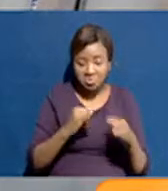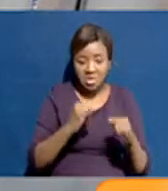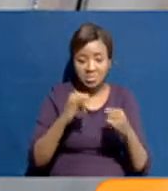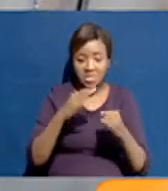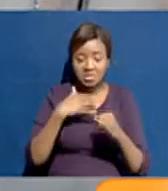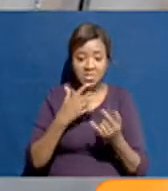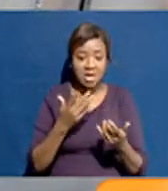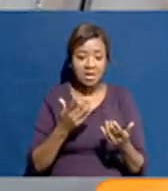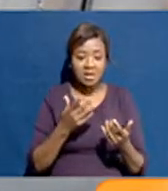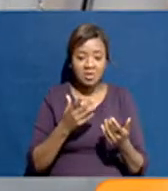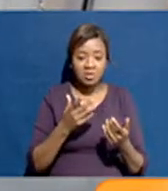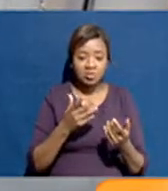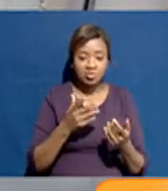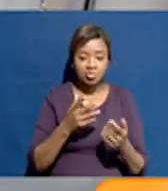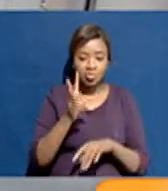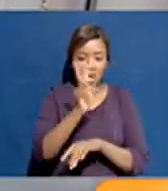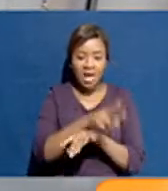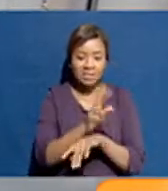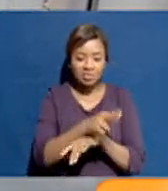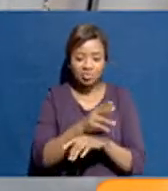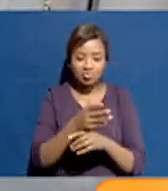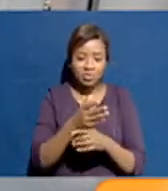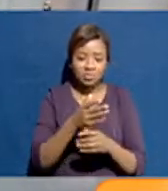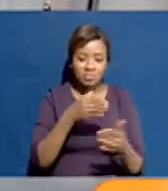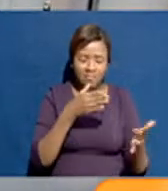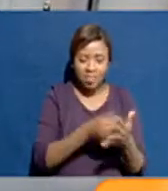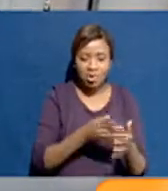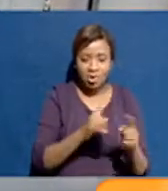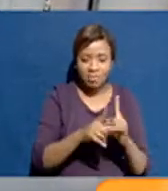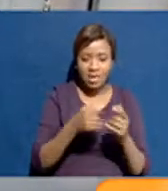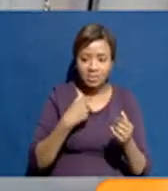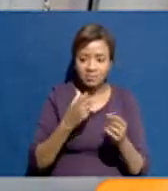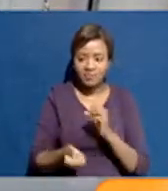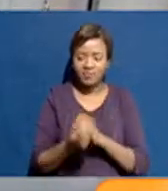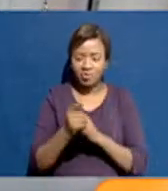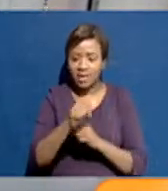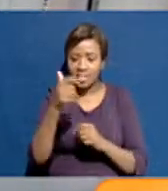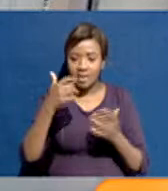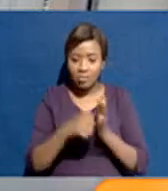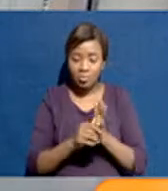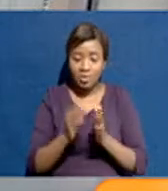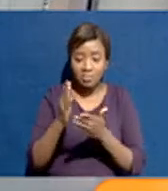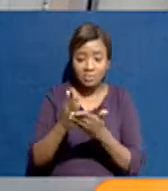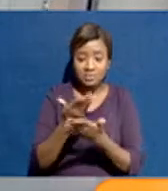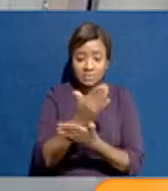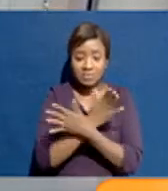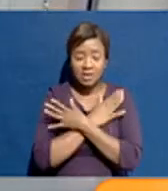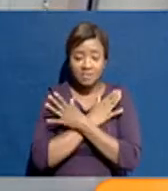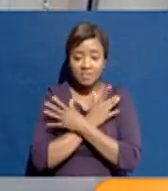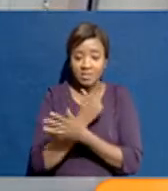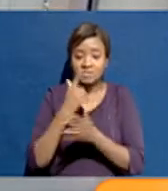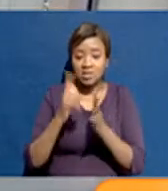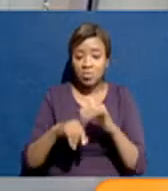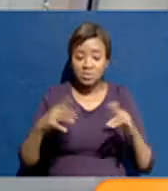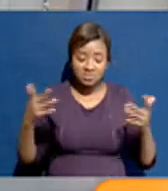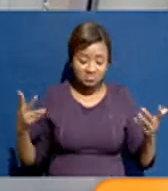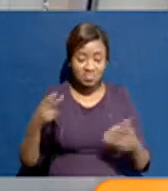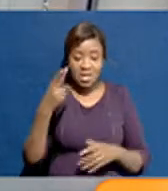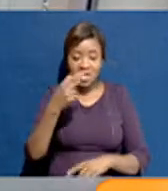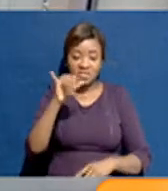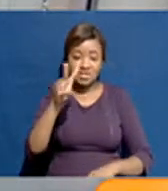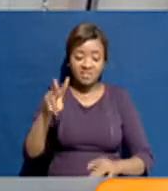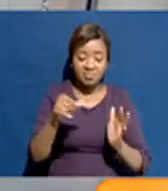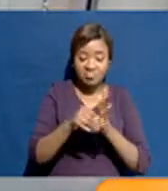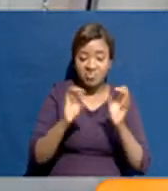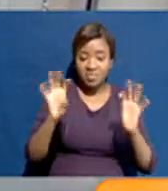we've created a rather cavalier attitude towards HIV and AIDS? I have some friends of mine who tell me everyone can take drugs and they look fantastic actually with